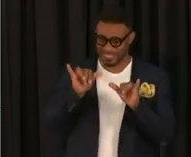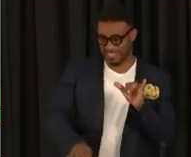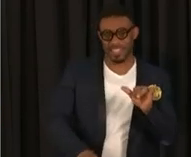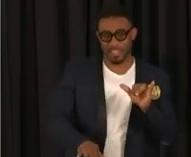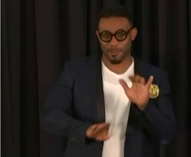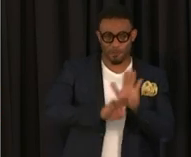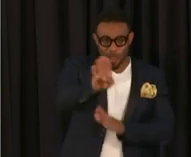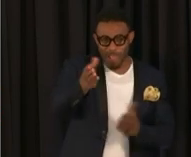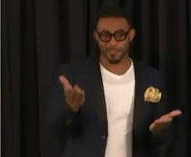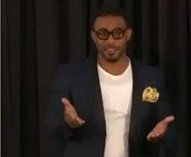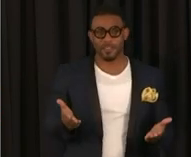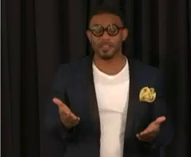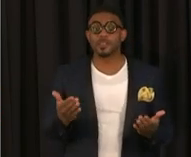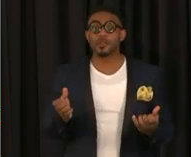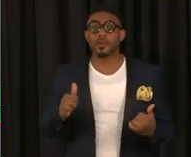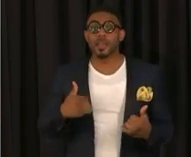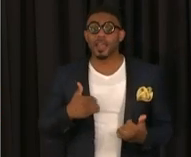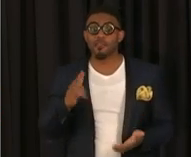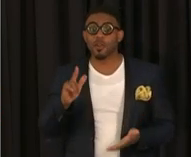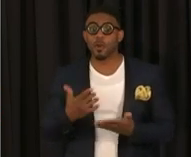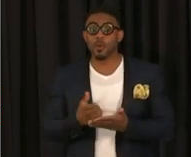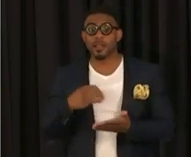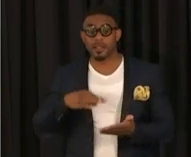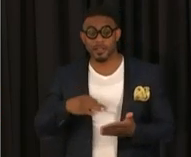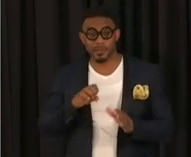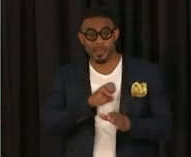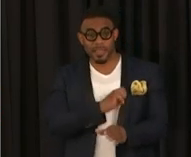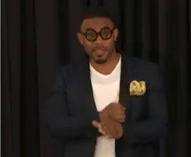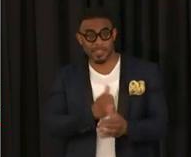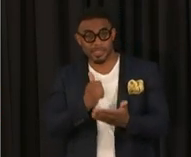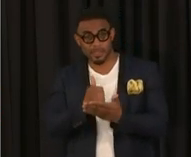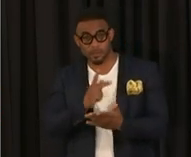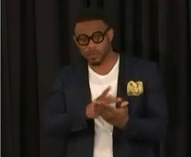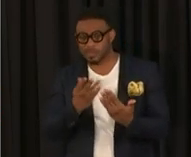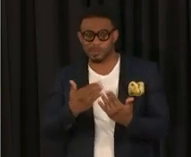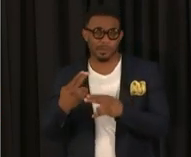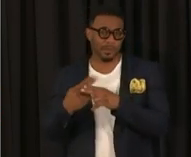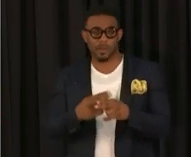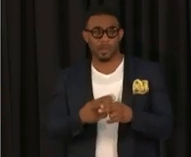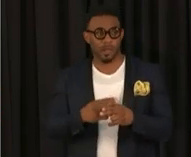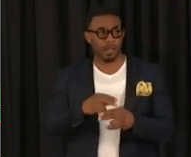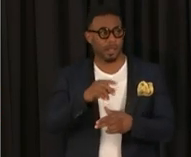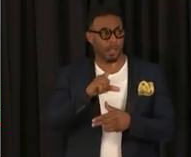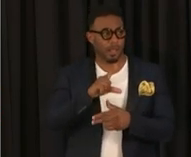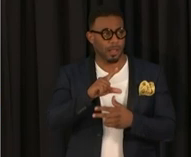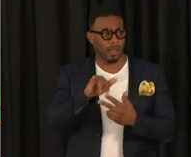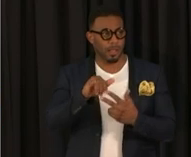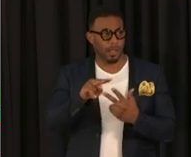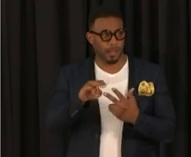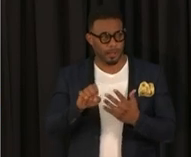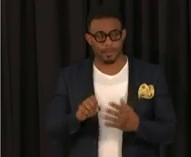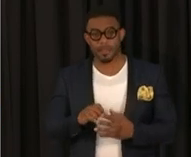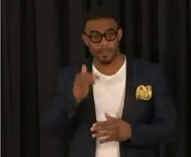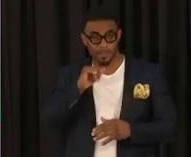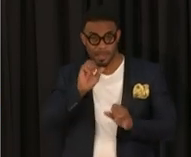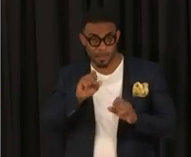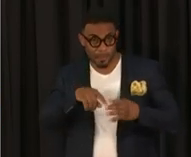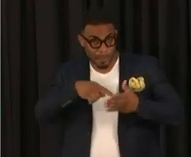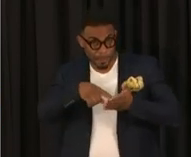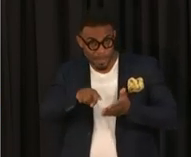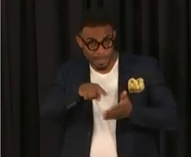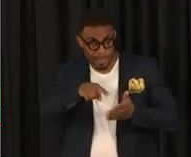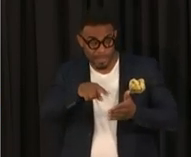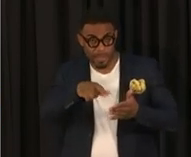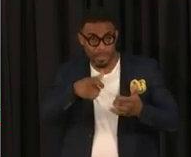stay here, and thrive here. And so we have the Low Income Energy Assistance Program. Some people just call it LIHEAP. And that means if you're unable to